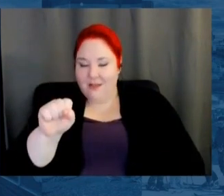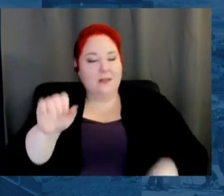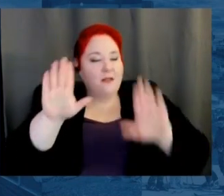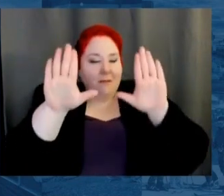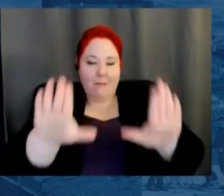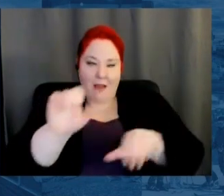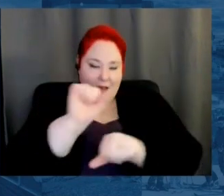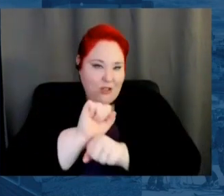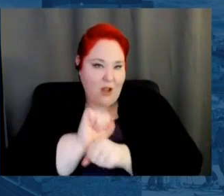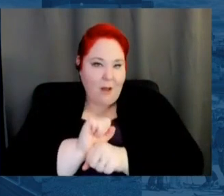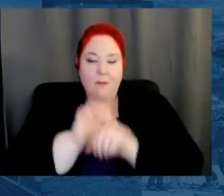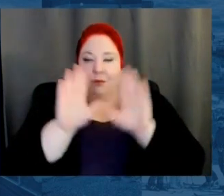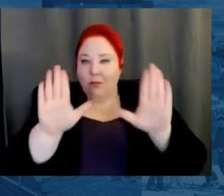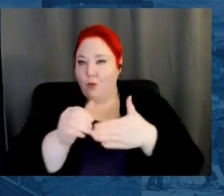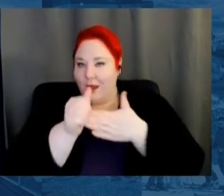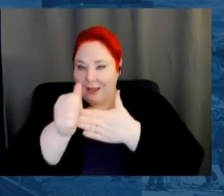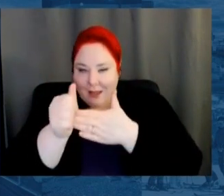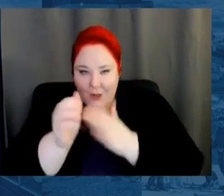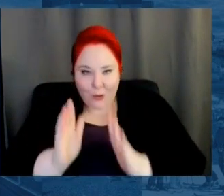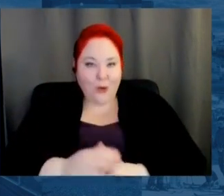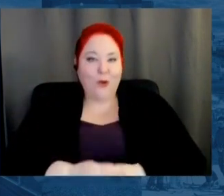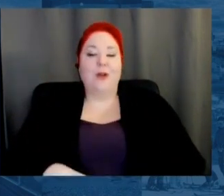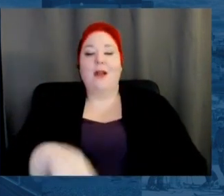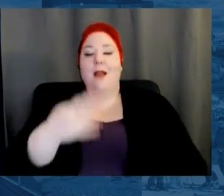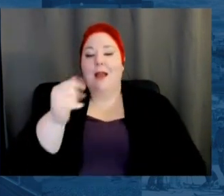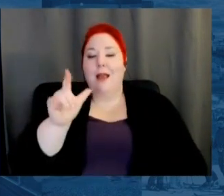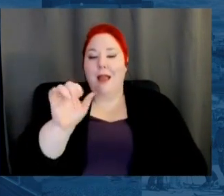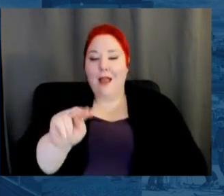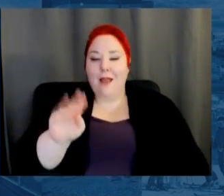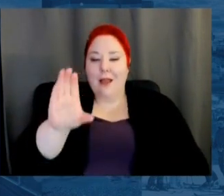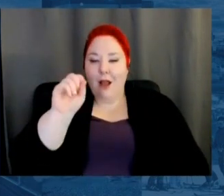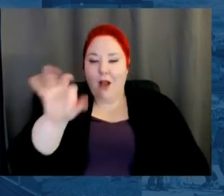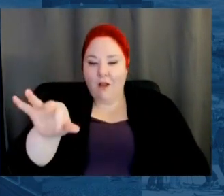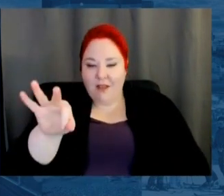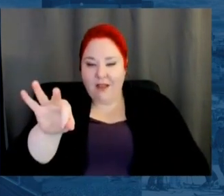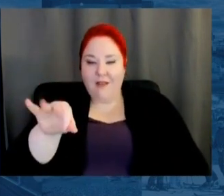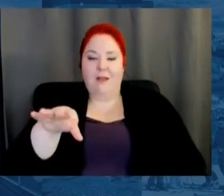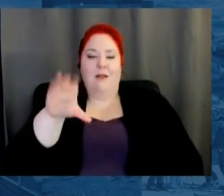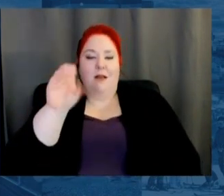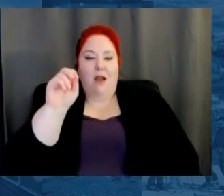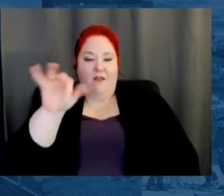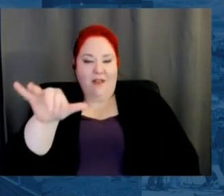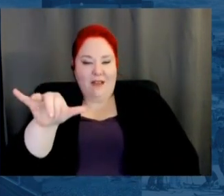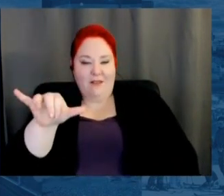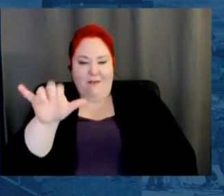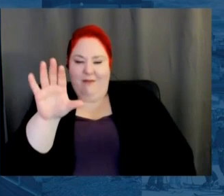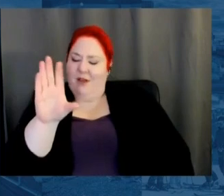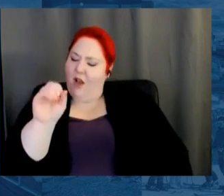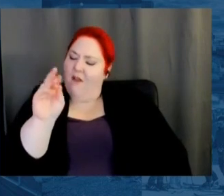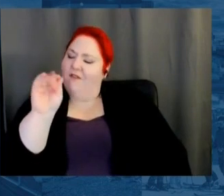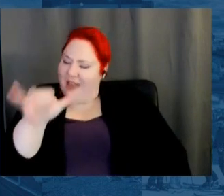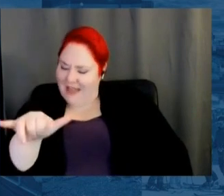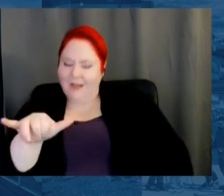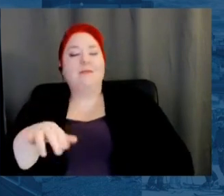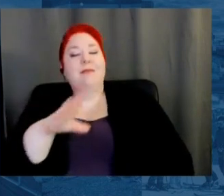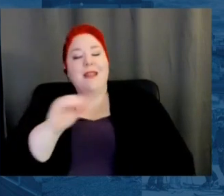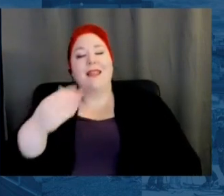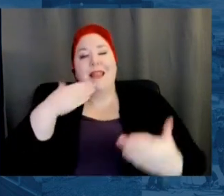Great leader. Carolyn Coffey, the Director of Economic Justice Litigation for Mobilization of Justice. Thank you, Carolyn, for joining